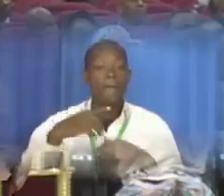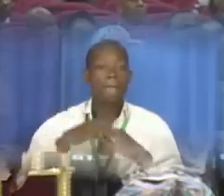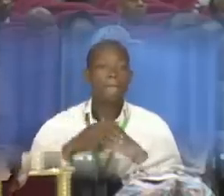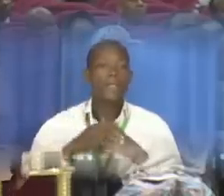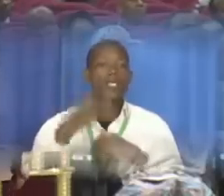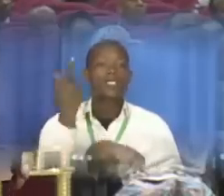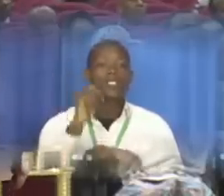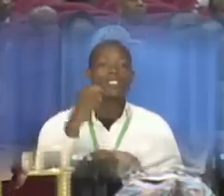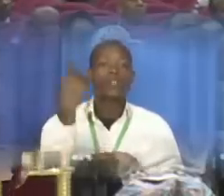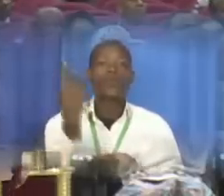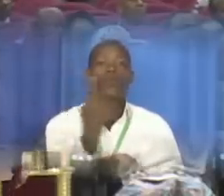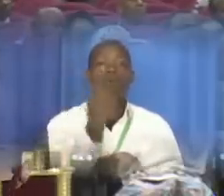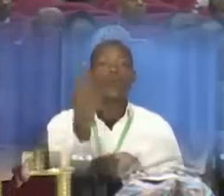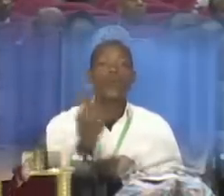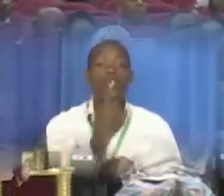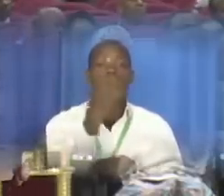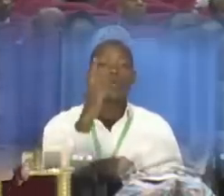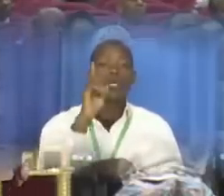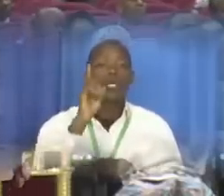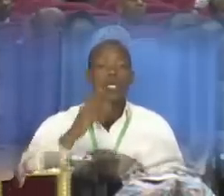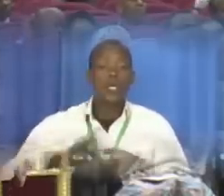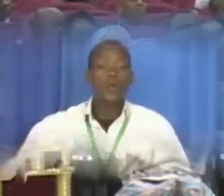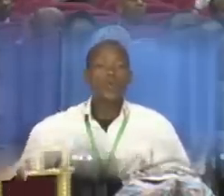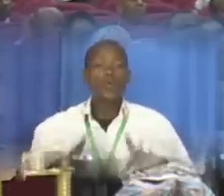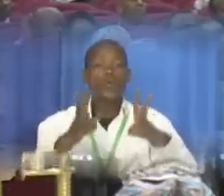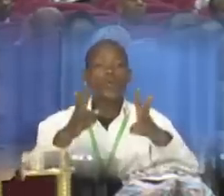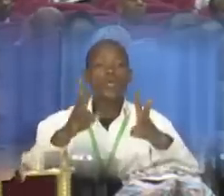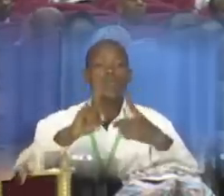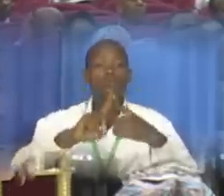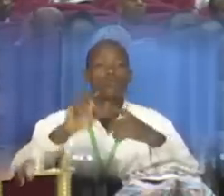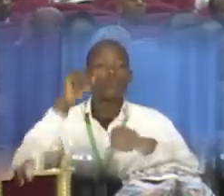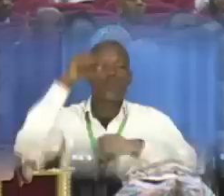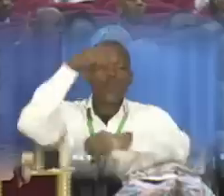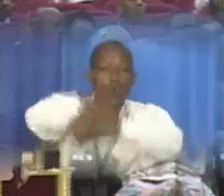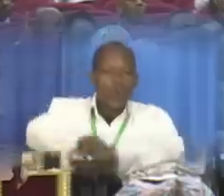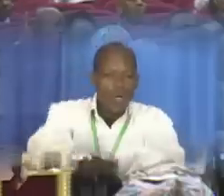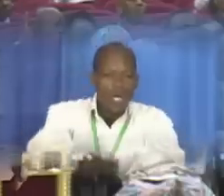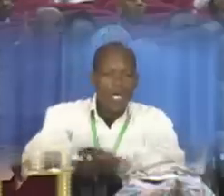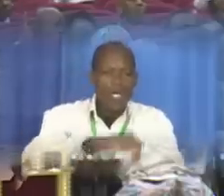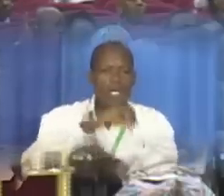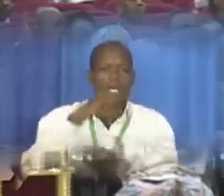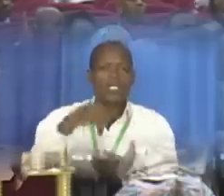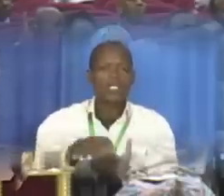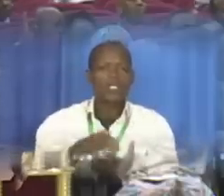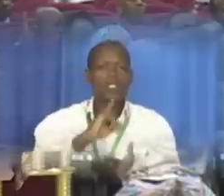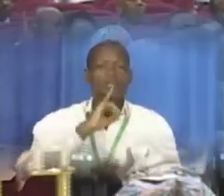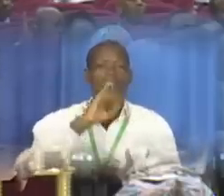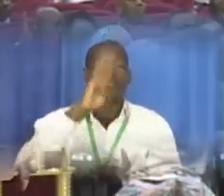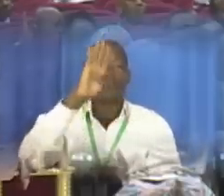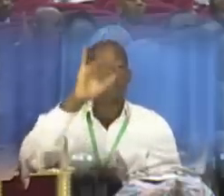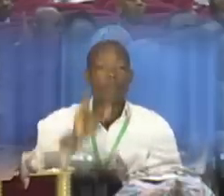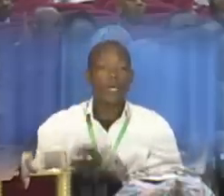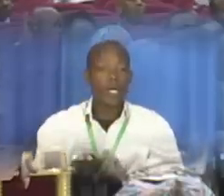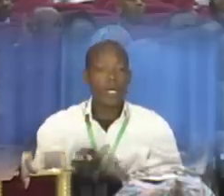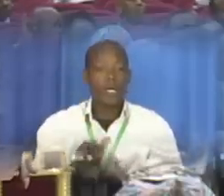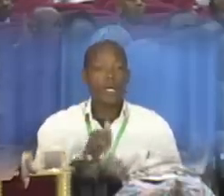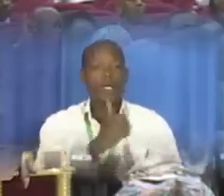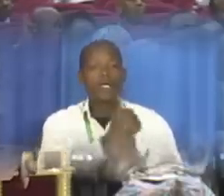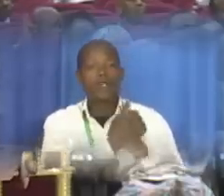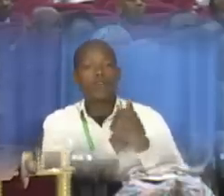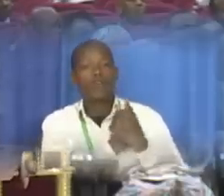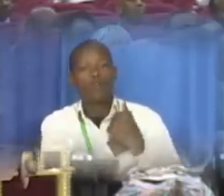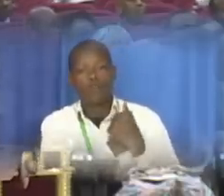the only way to conquer hate is by love, not by law.